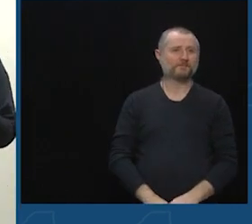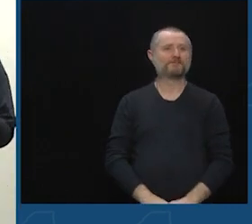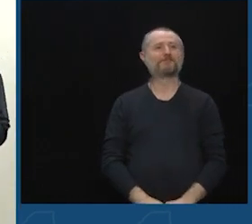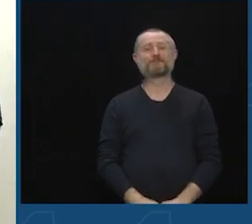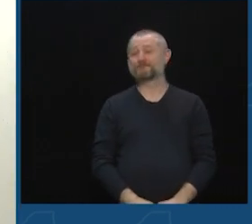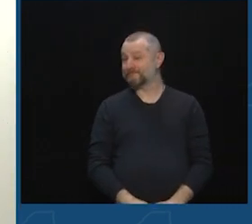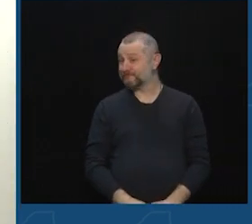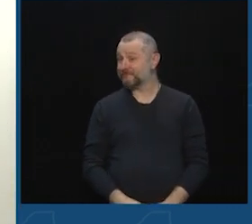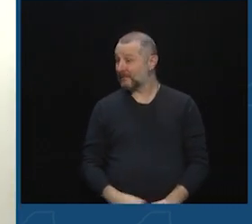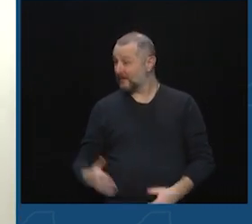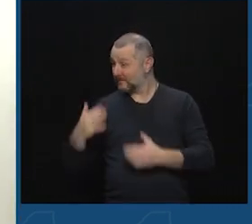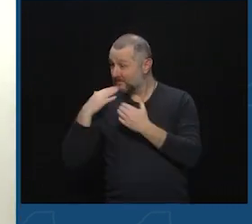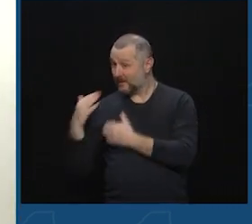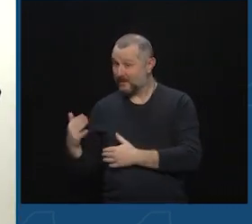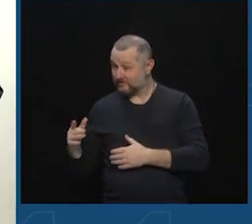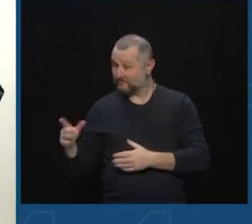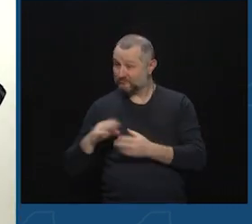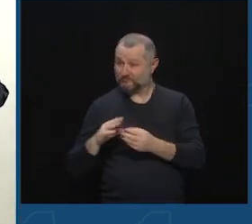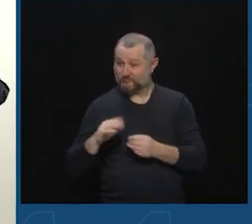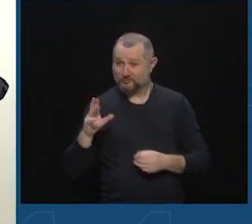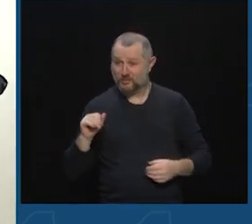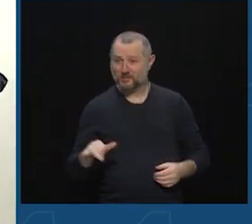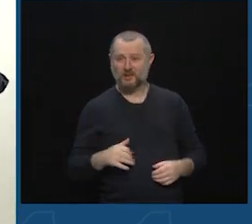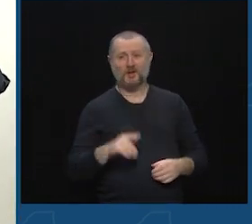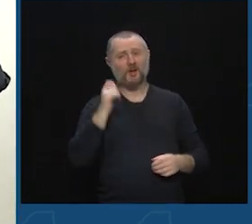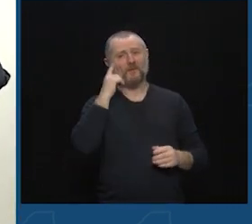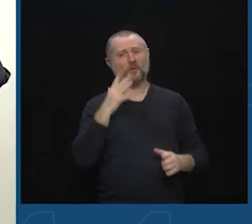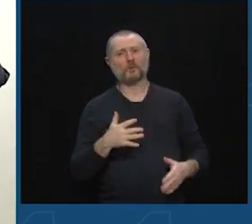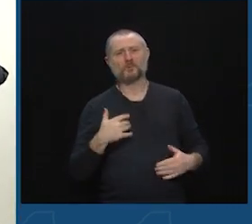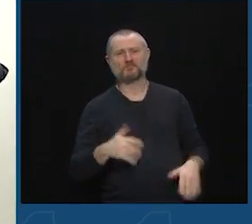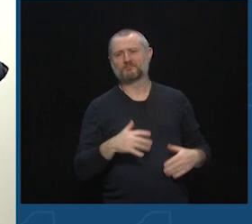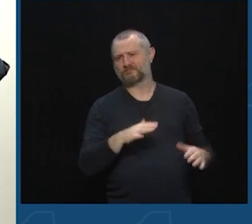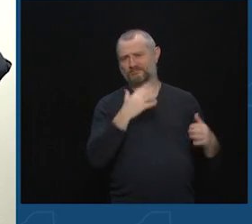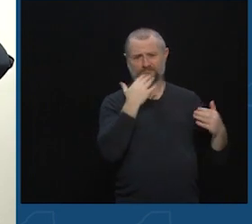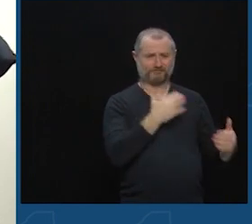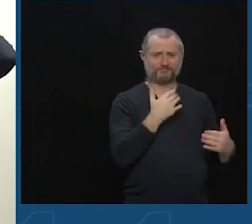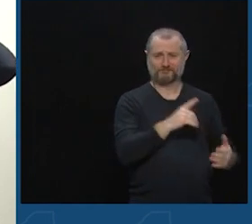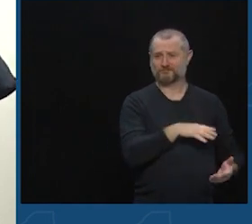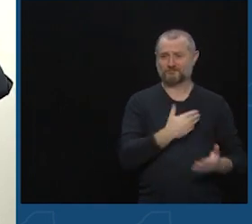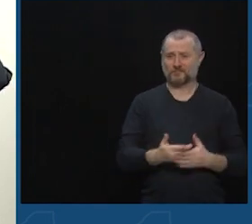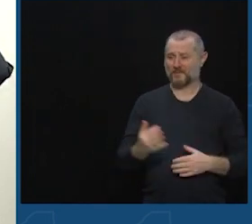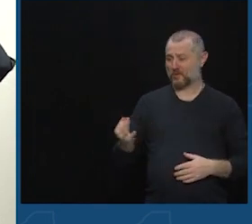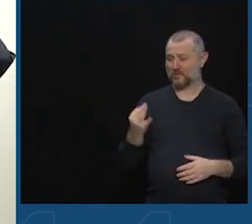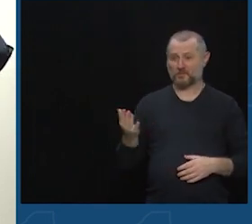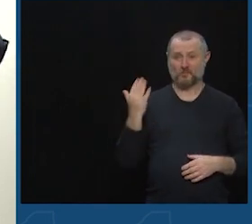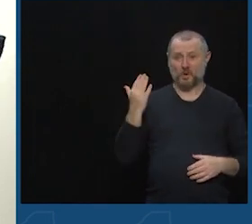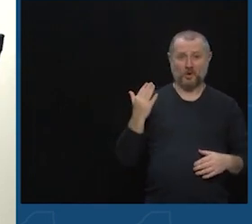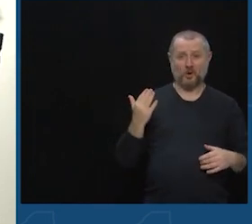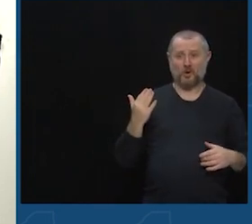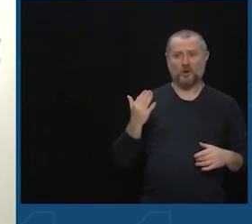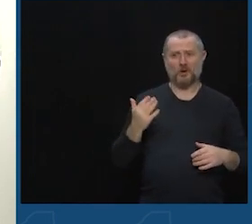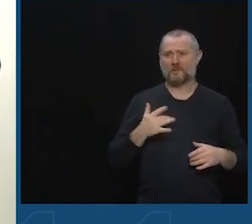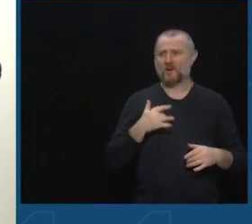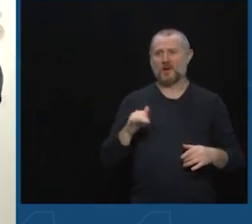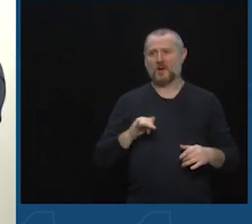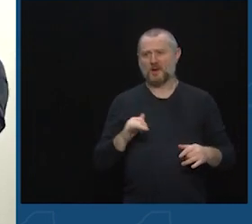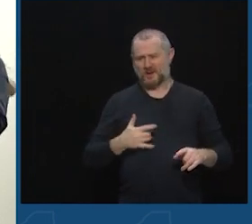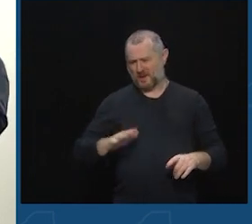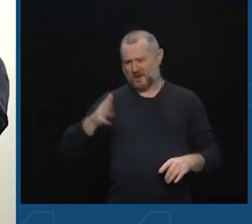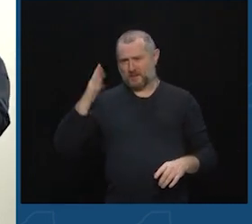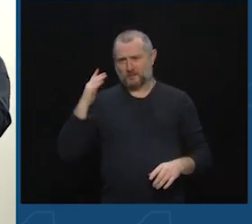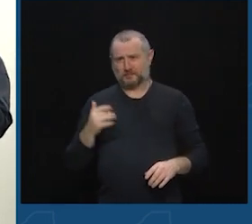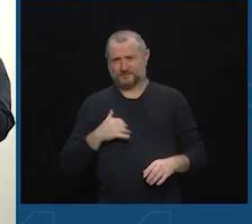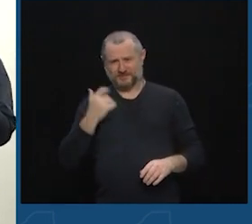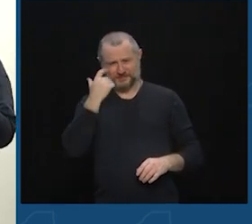Thank you, Jackie. Governor, can't thank you enough. You were here Friday morning. Feels like a week ago, but it was only a few days ago.